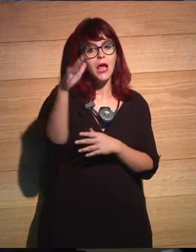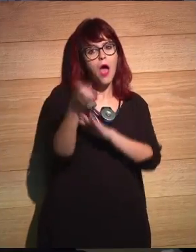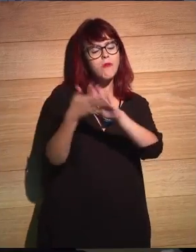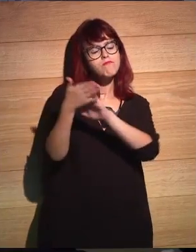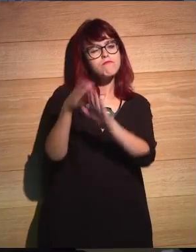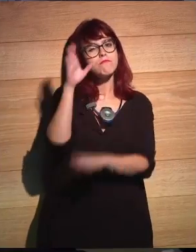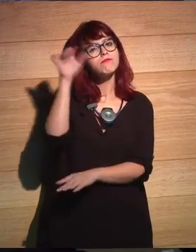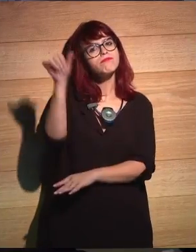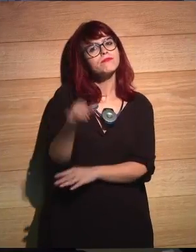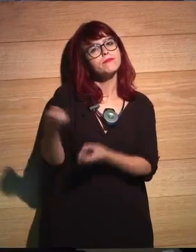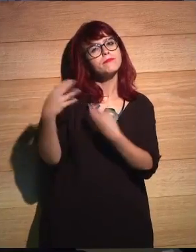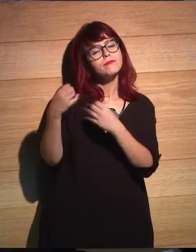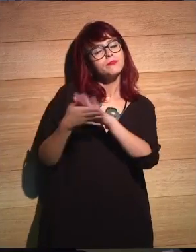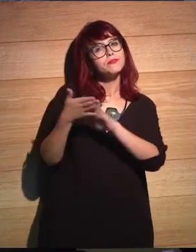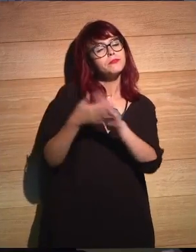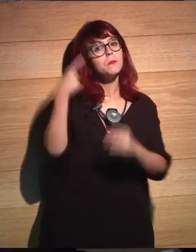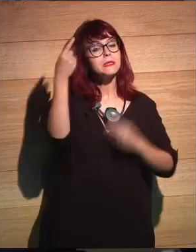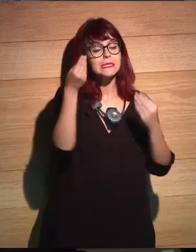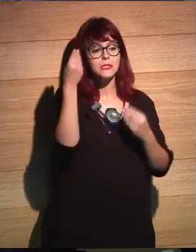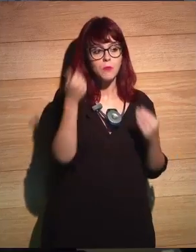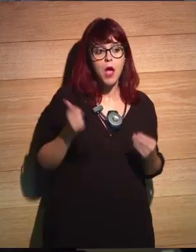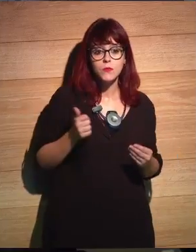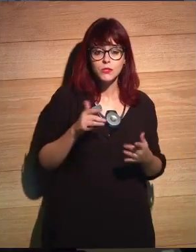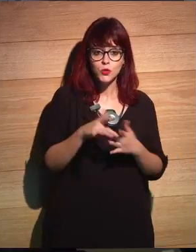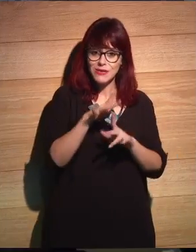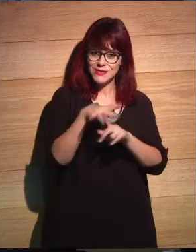As Monica was speaking,